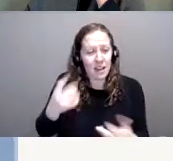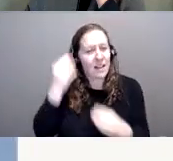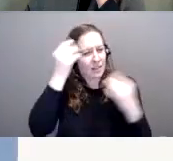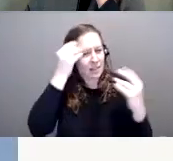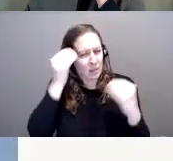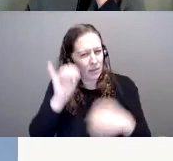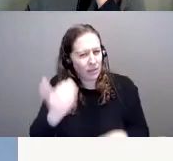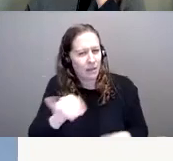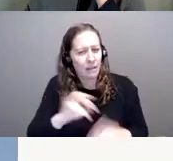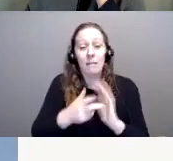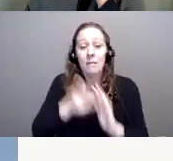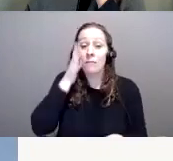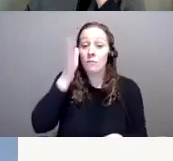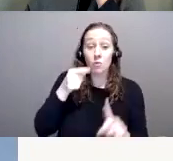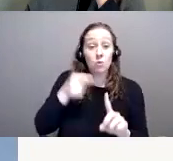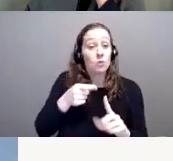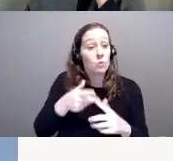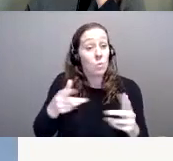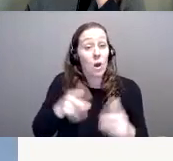be respected for your life experience.